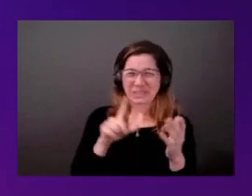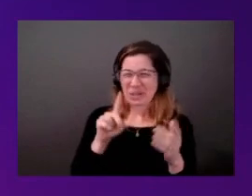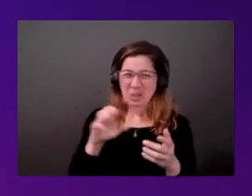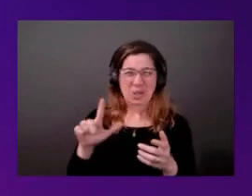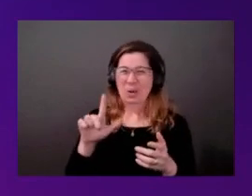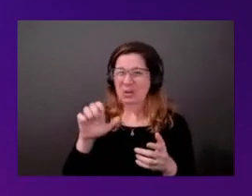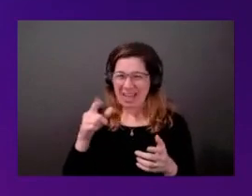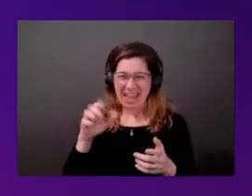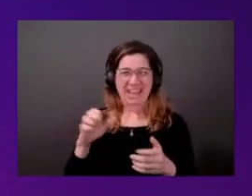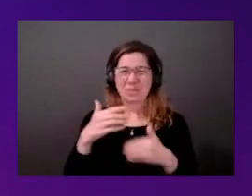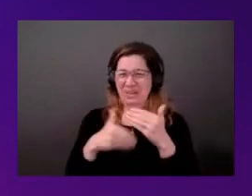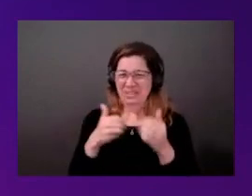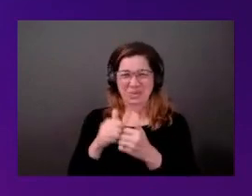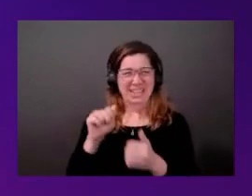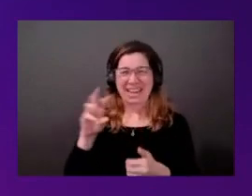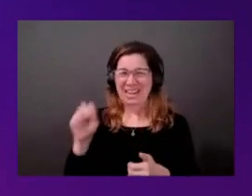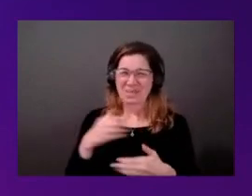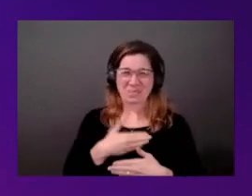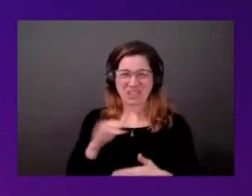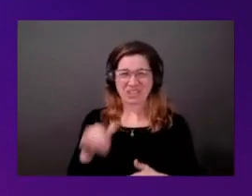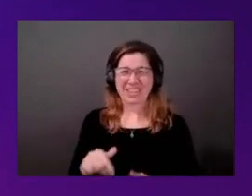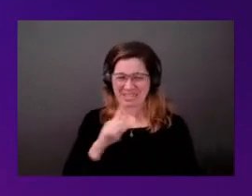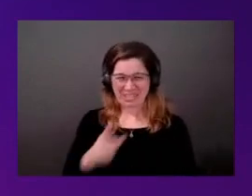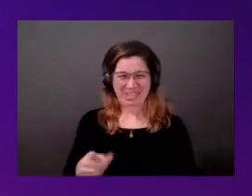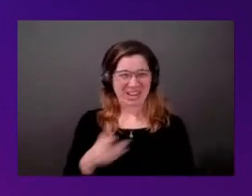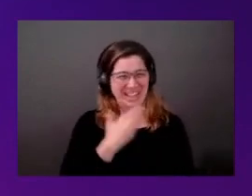Snow. Appreciate it. Absolutely. Thank you.